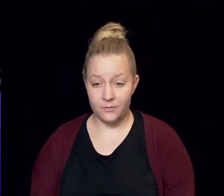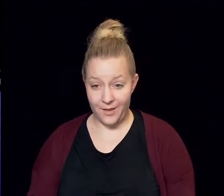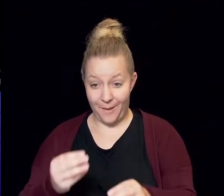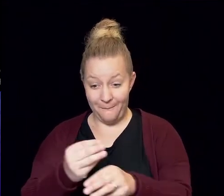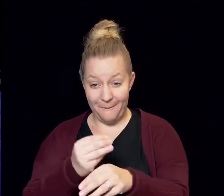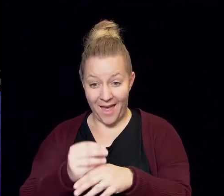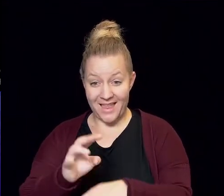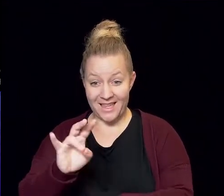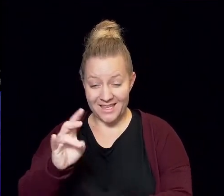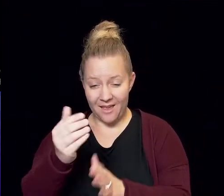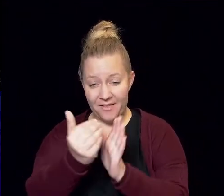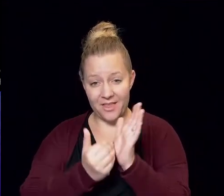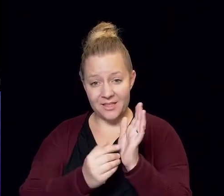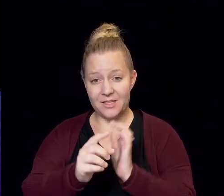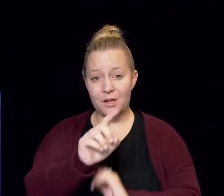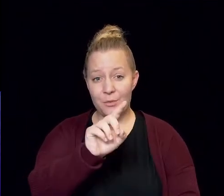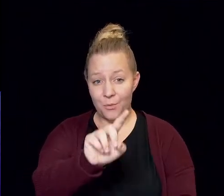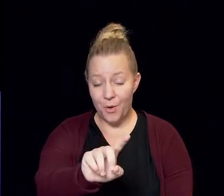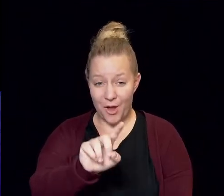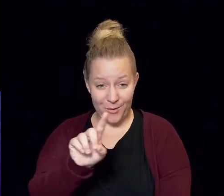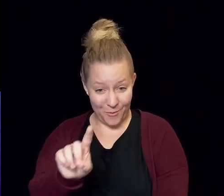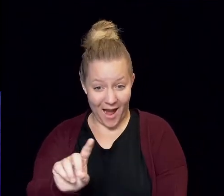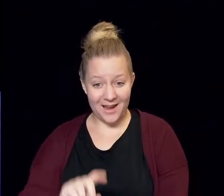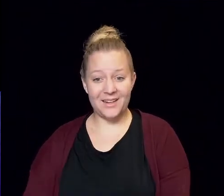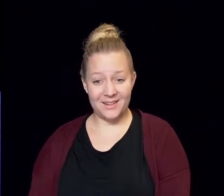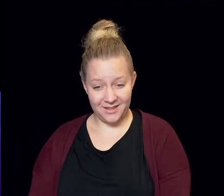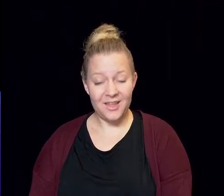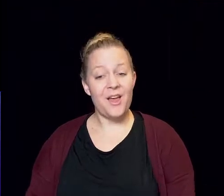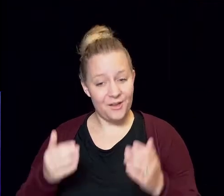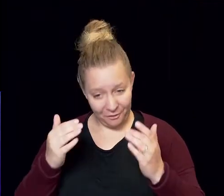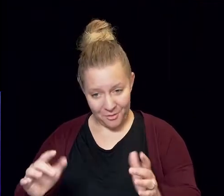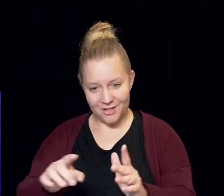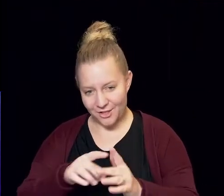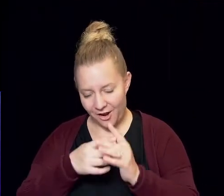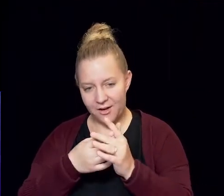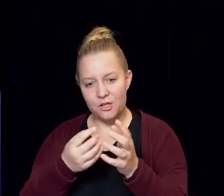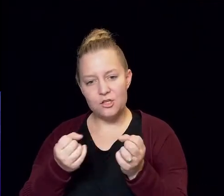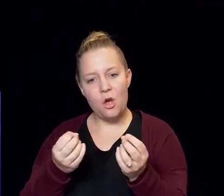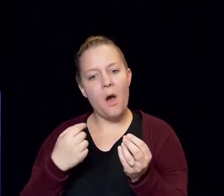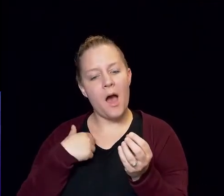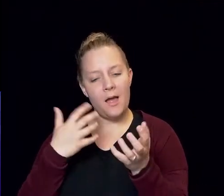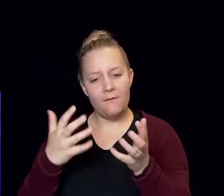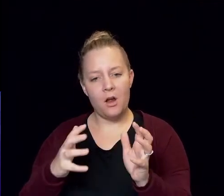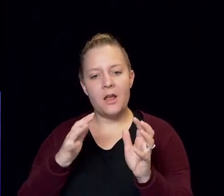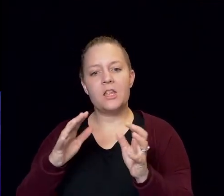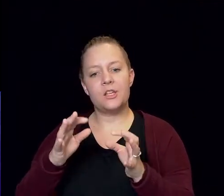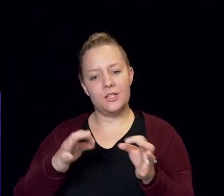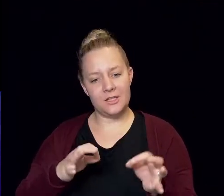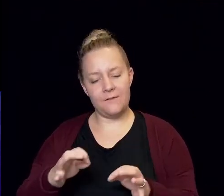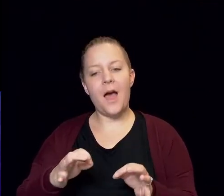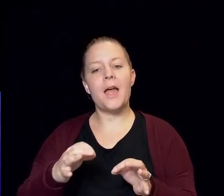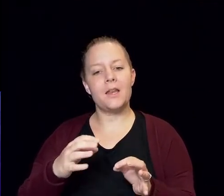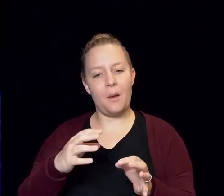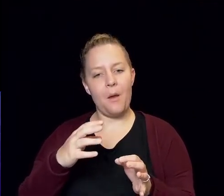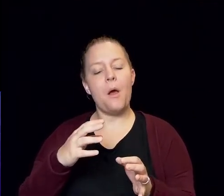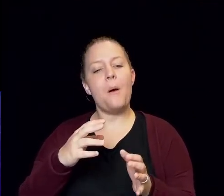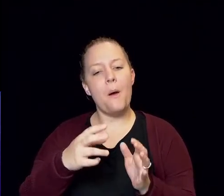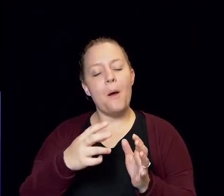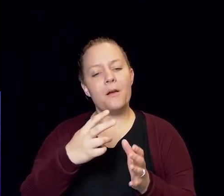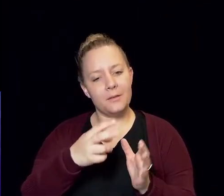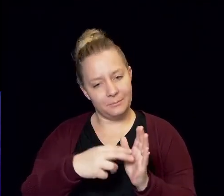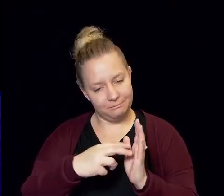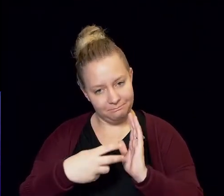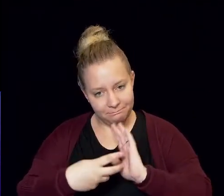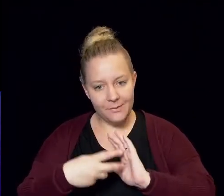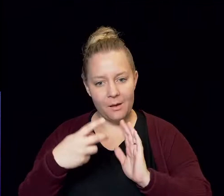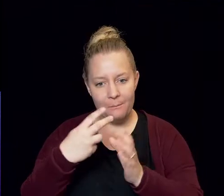Math 7, lesson 1, 1. Let's get going. So I've already actually defined these two for you to kind of speed up this